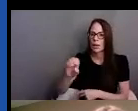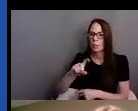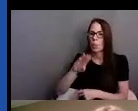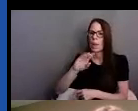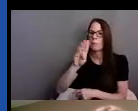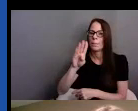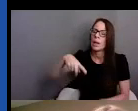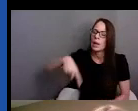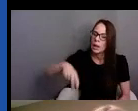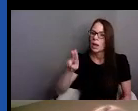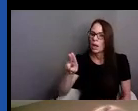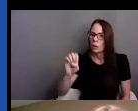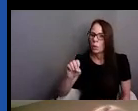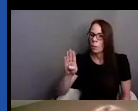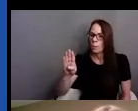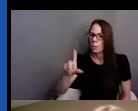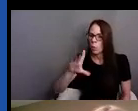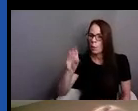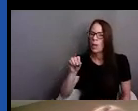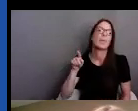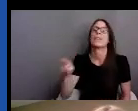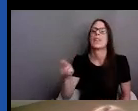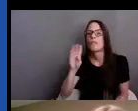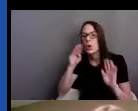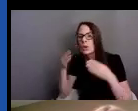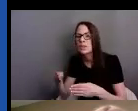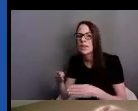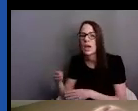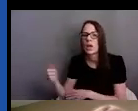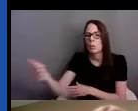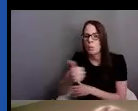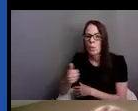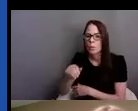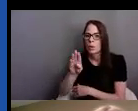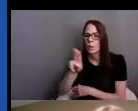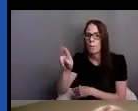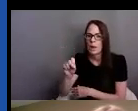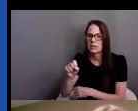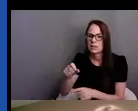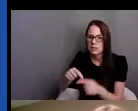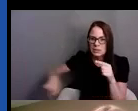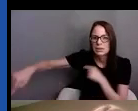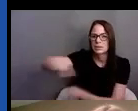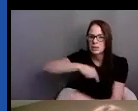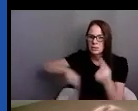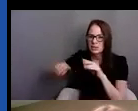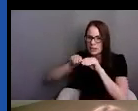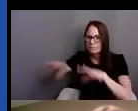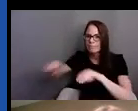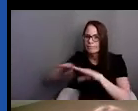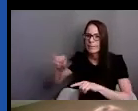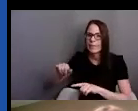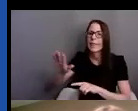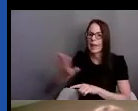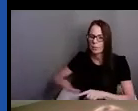focusing more on mobile bus routes in that area to get the vaccine out in that part of the state where we do know